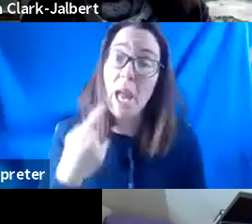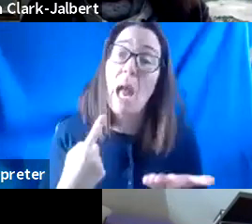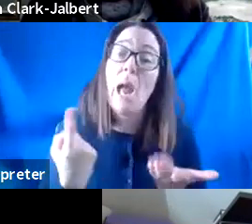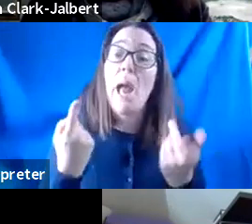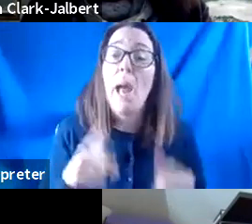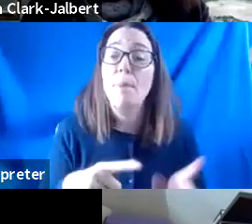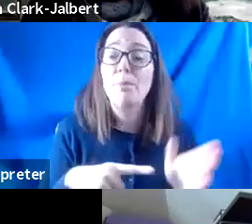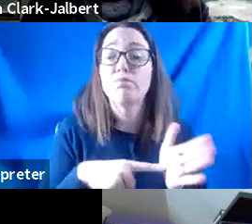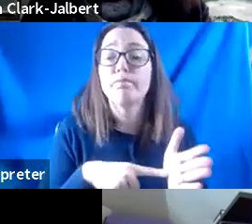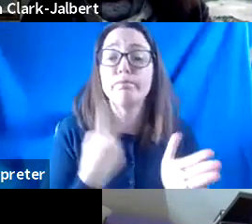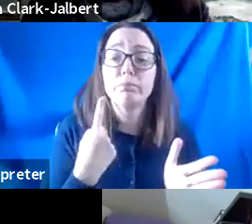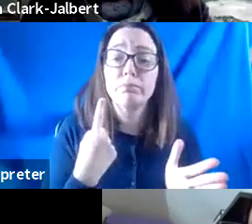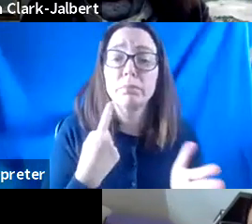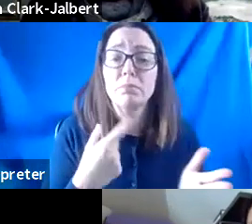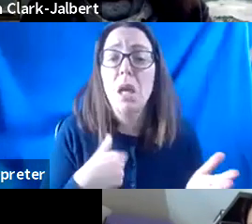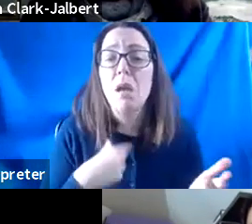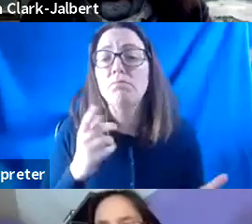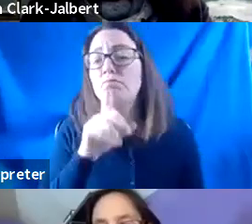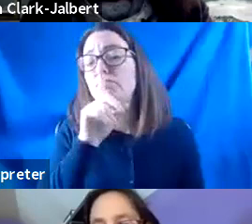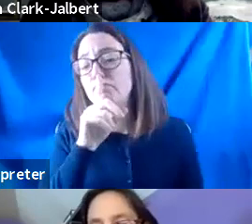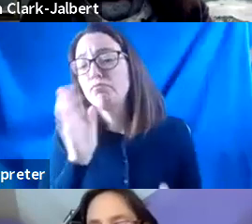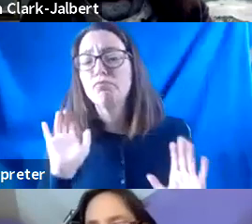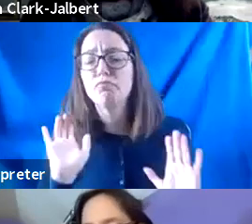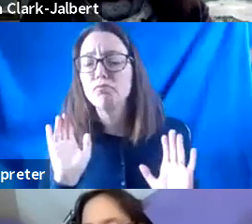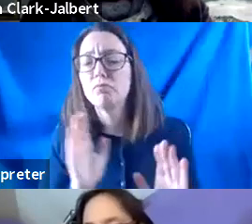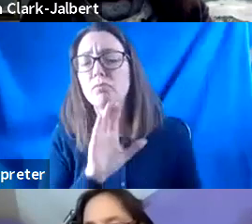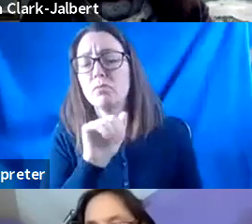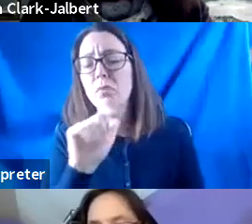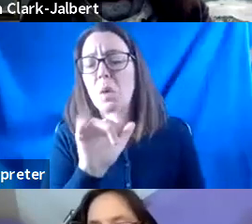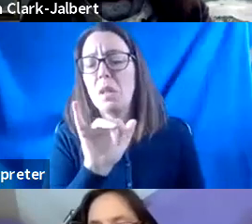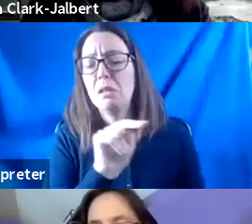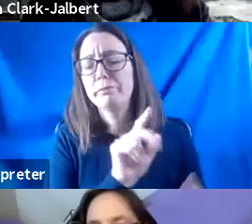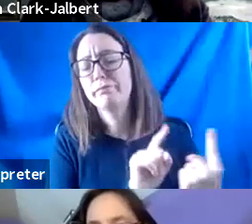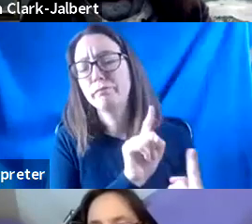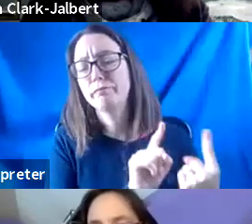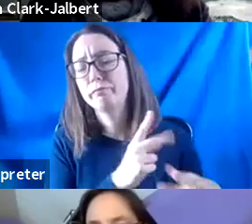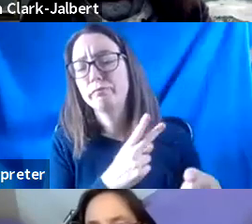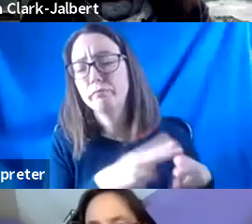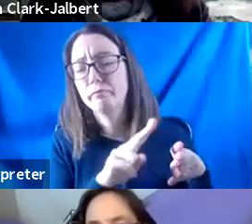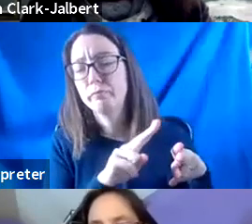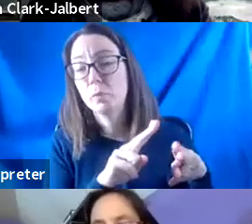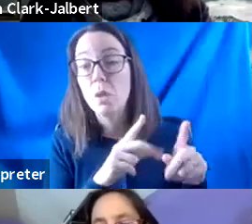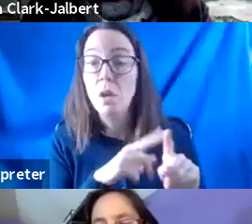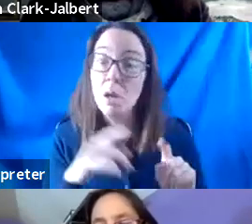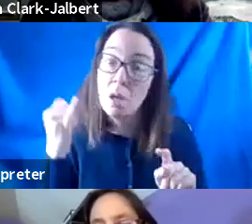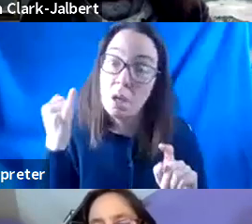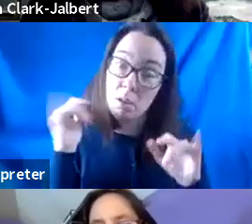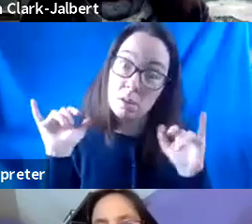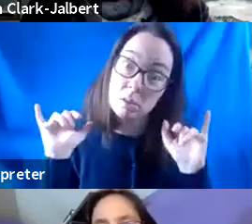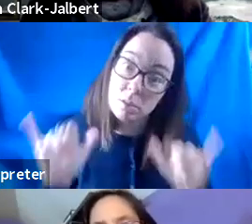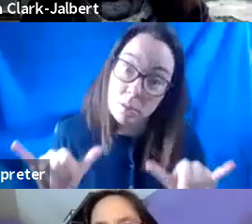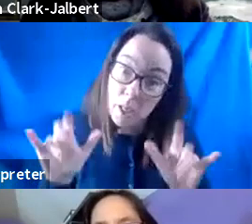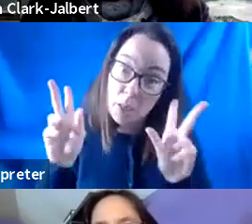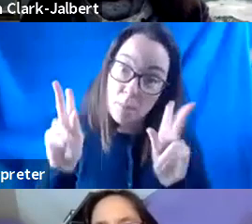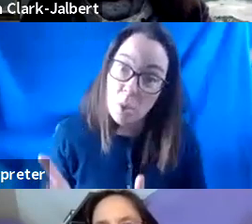then you know what, I'm just gonna call it in, we're gonna use the group and things like that. But if it's just the same person that's being very